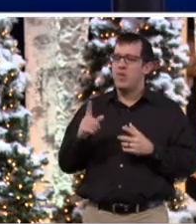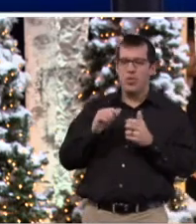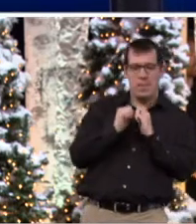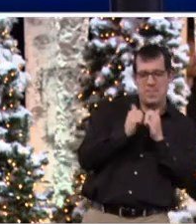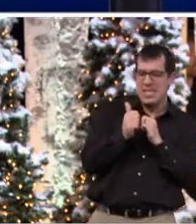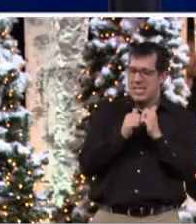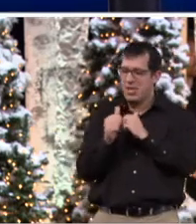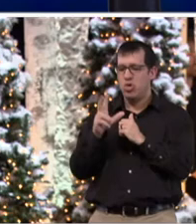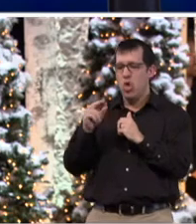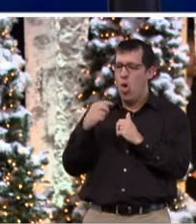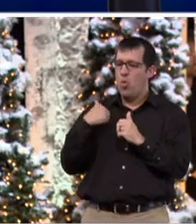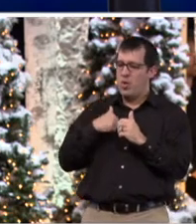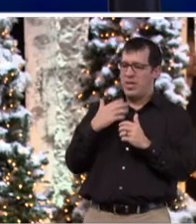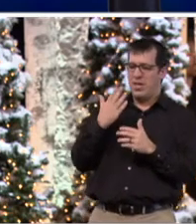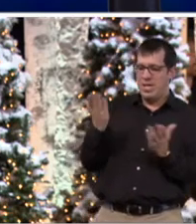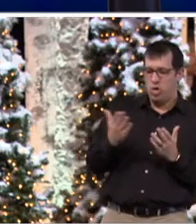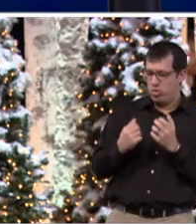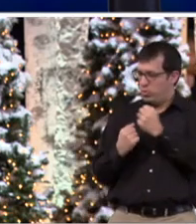to complement,